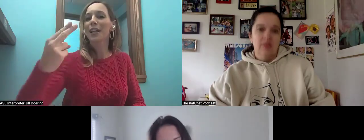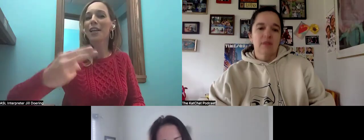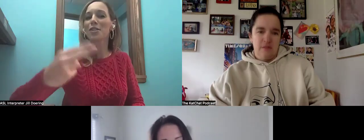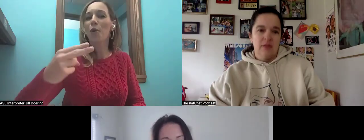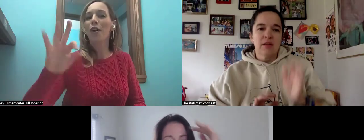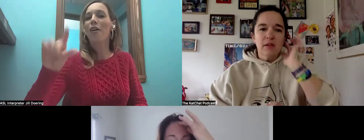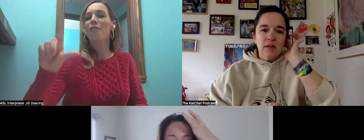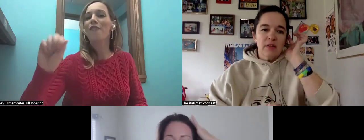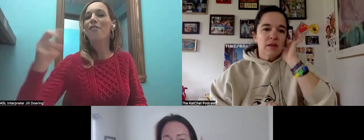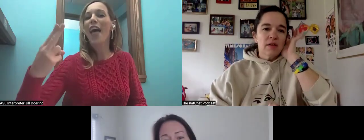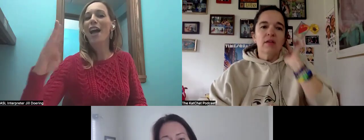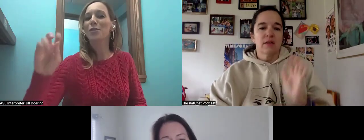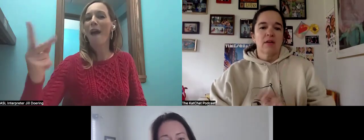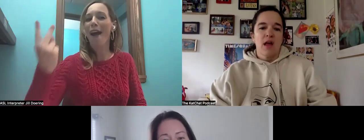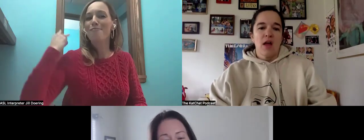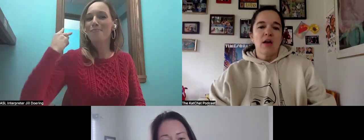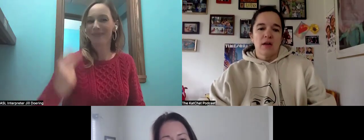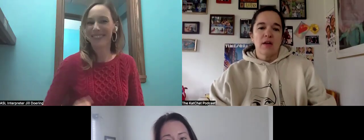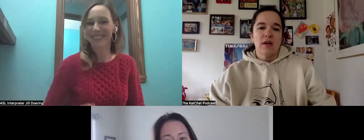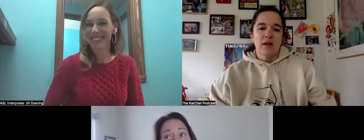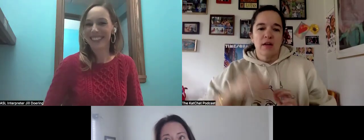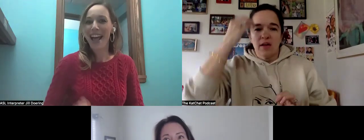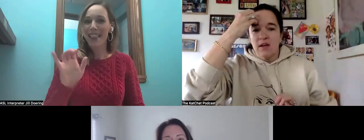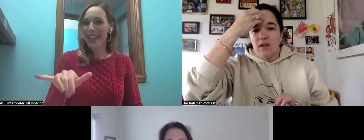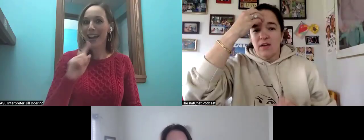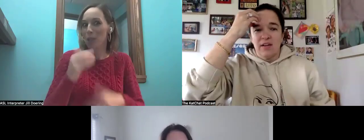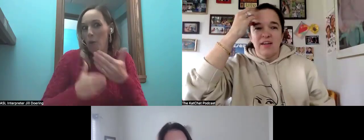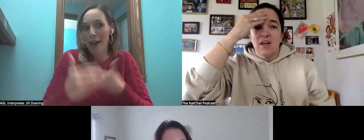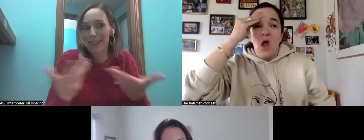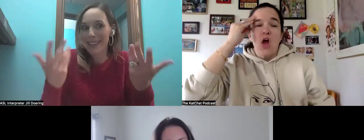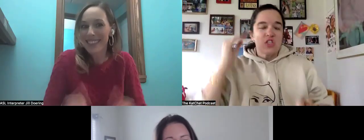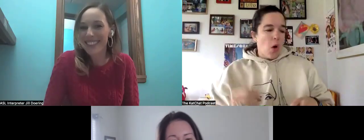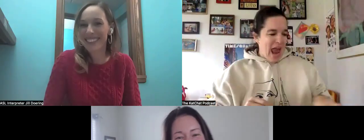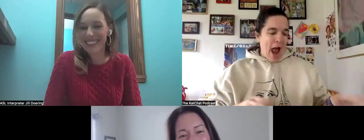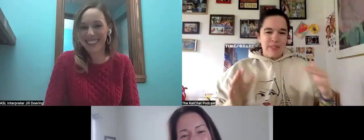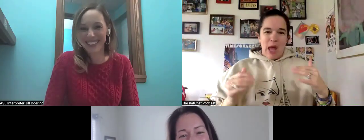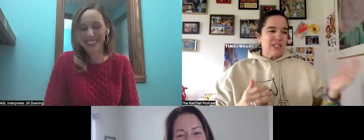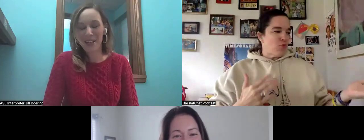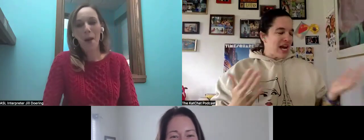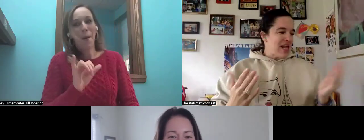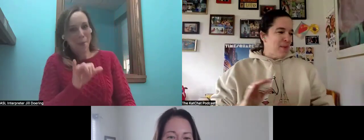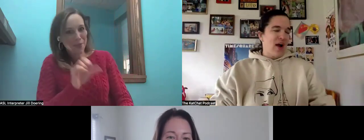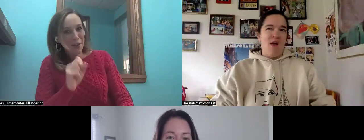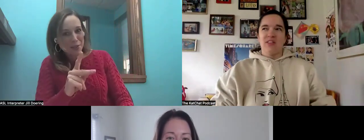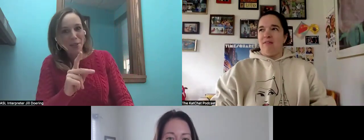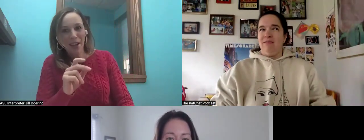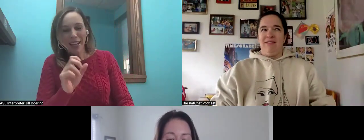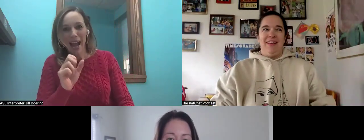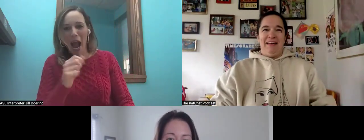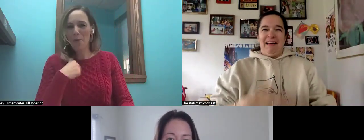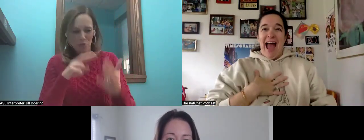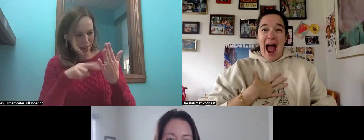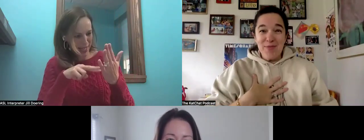speak, in a way. So it's a process. So yeah, but I was like reading the book. I was like,